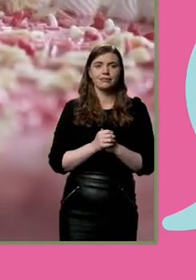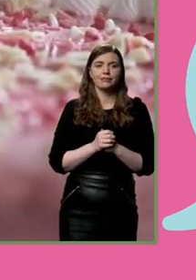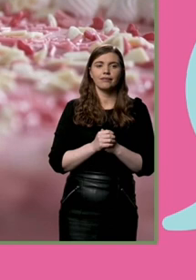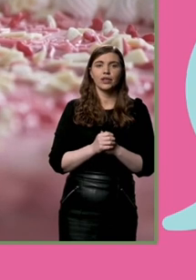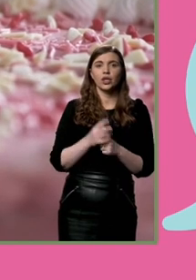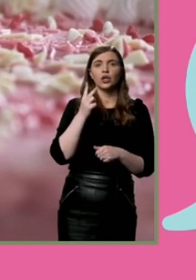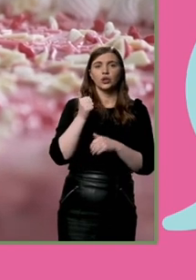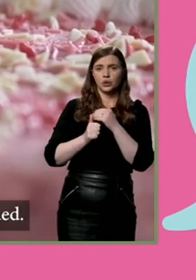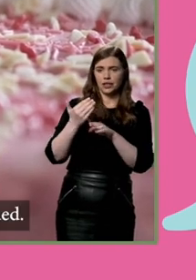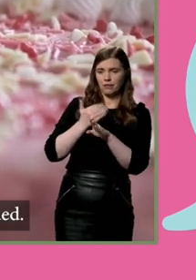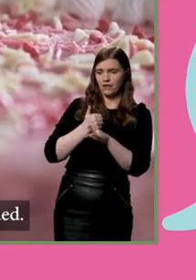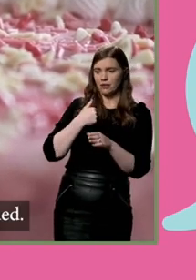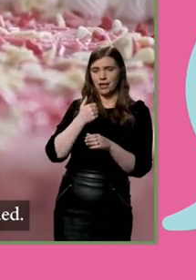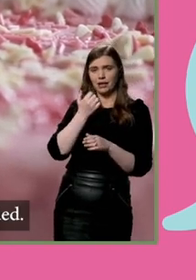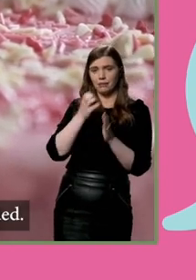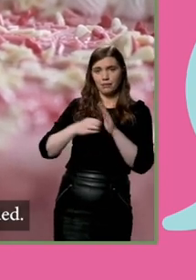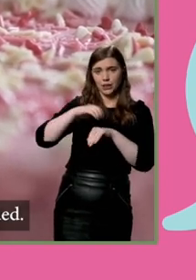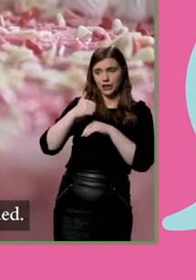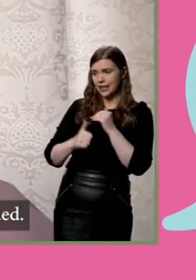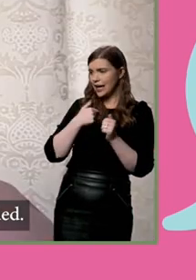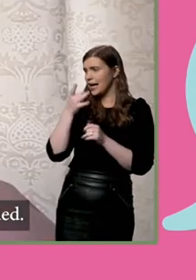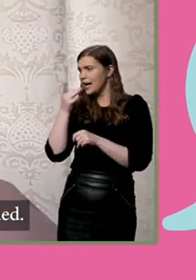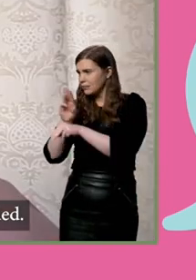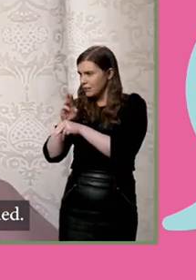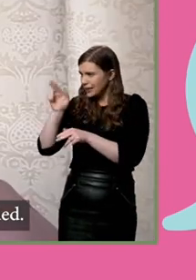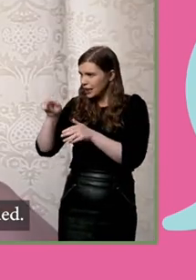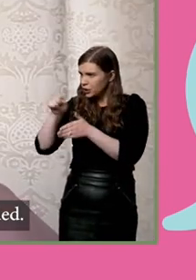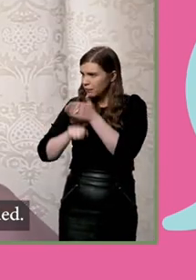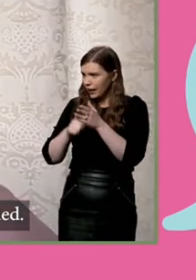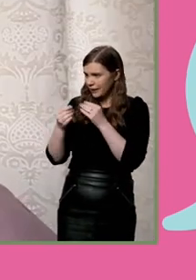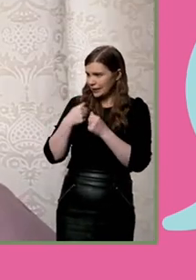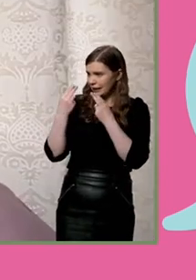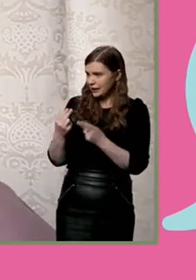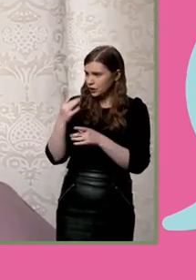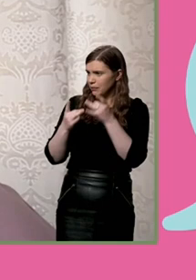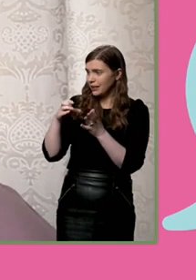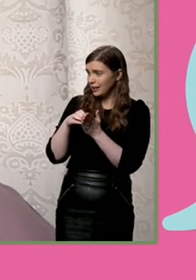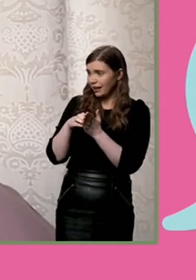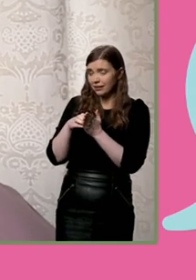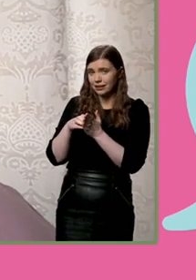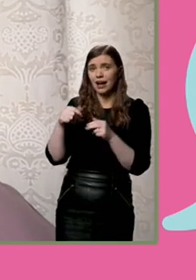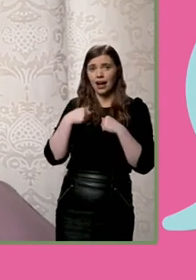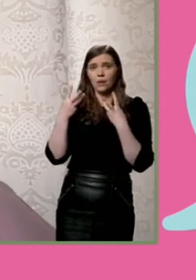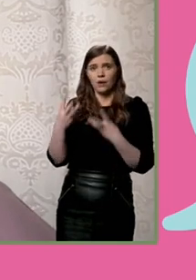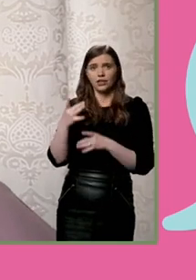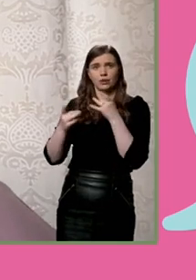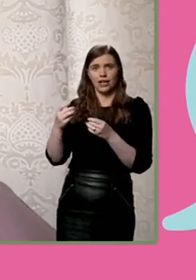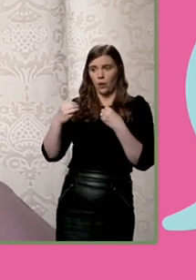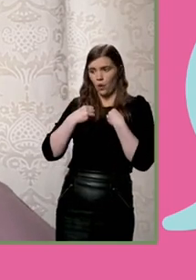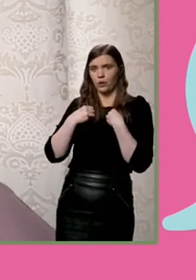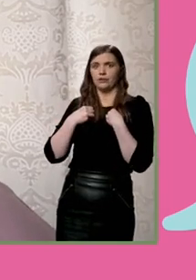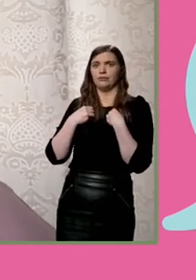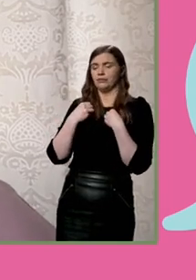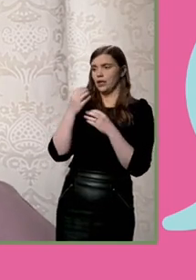2 days before my birthday, I asked my mom to buy all the baking ingredients I needed. I wanted to bake my own birthday